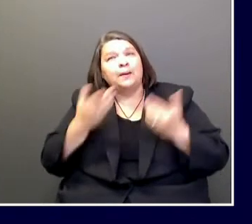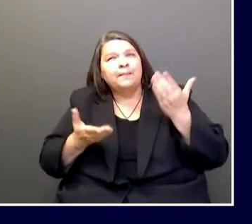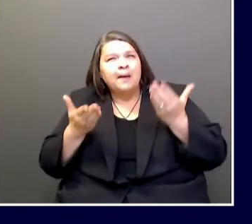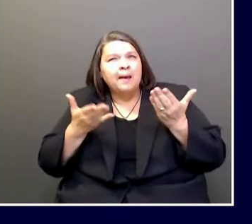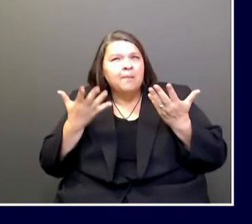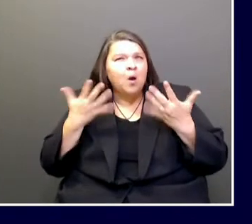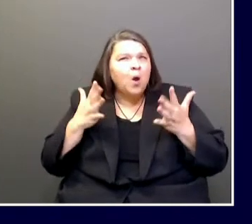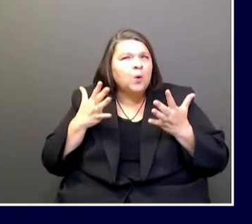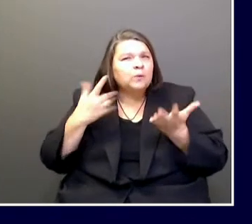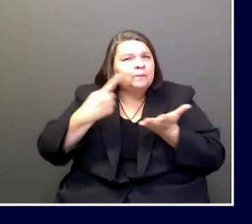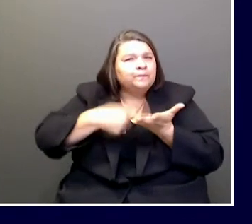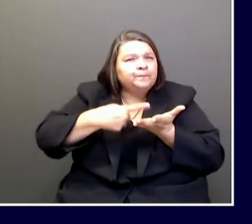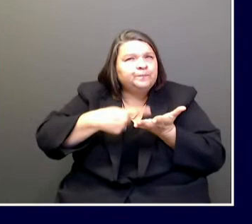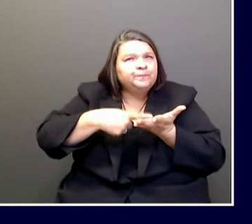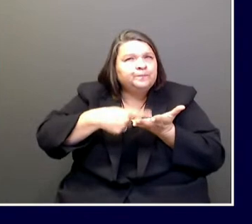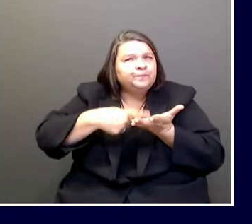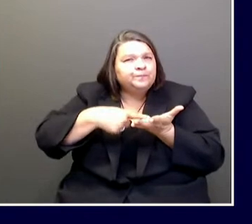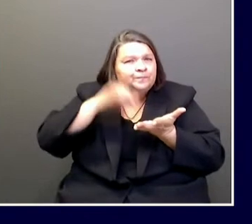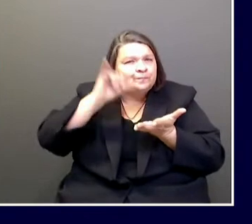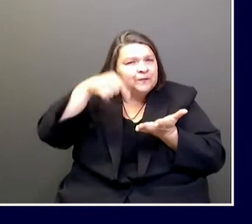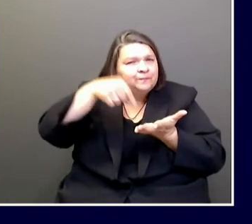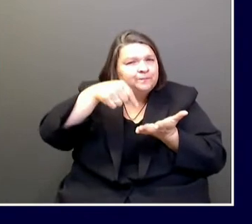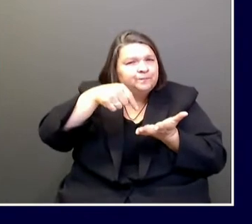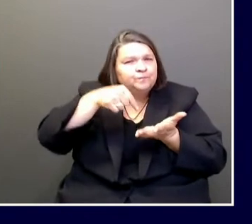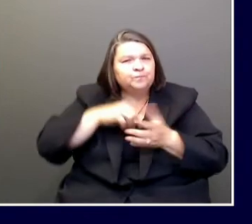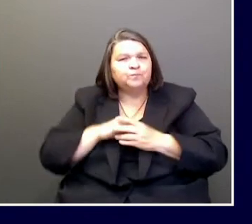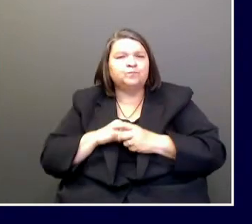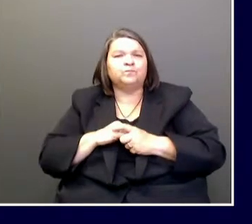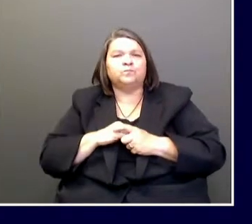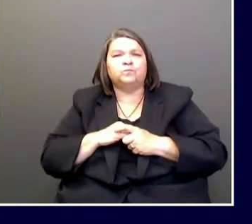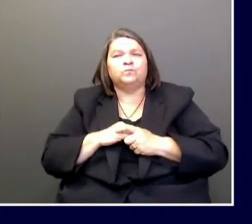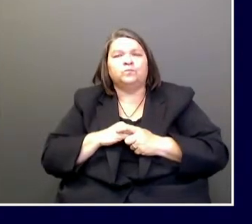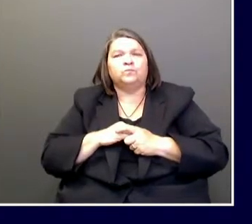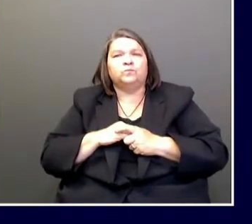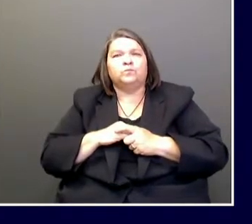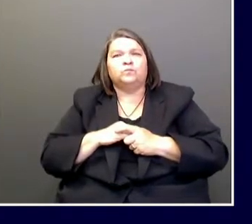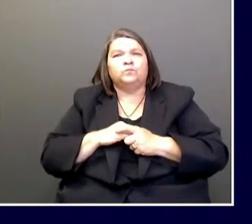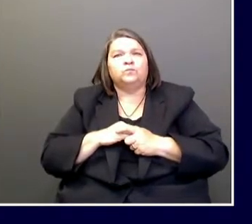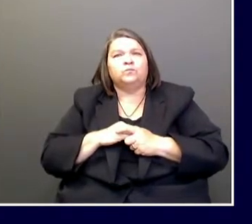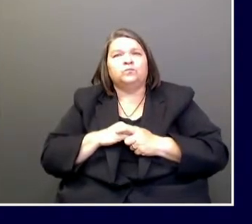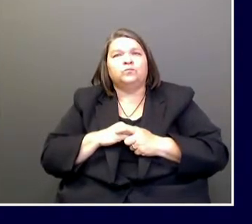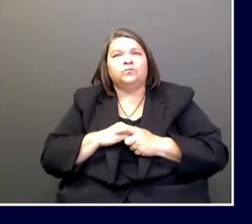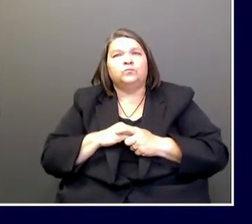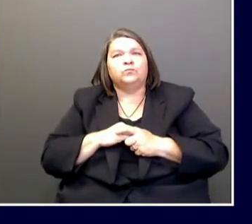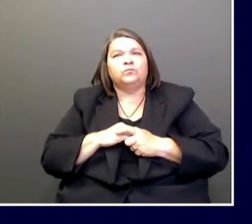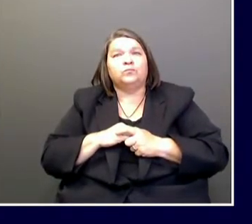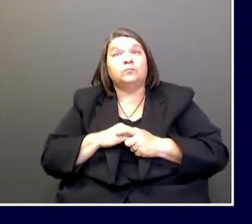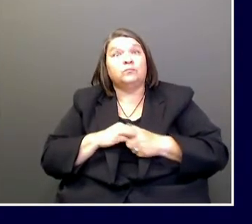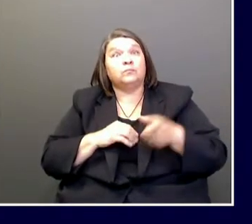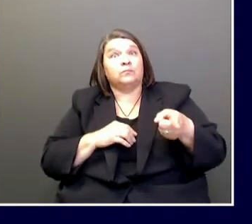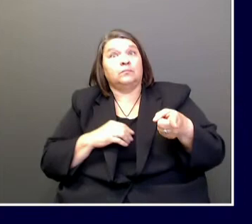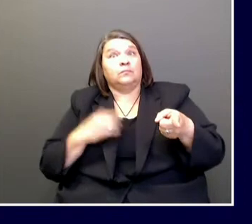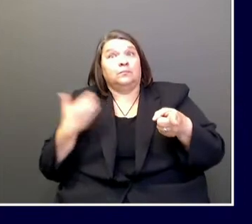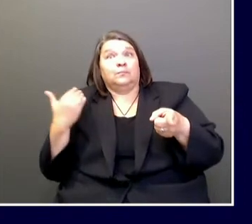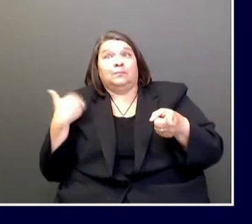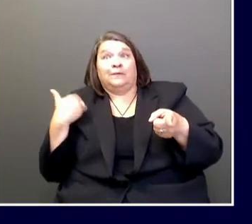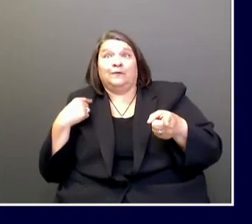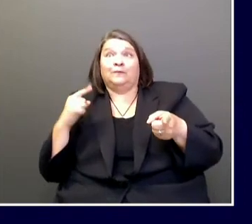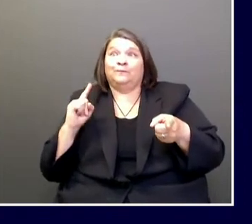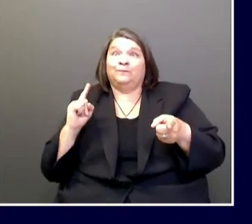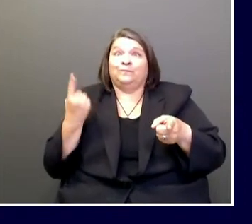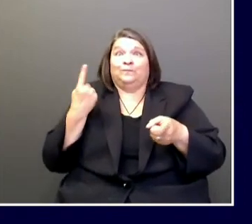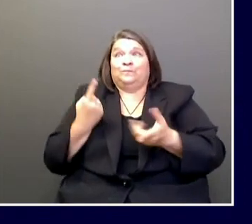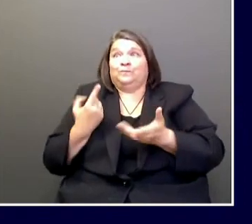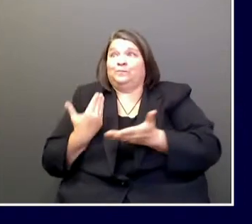Early evidence seemed to suggest that the vaccines were very good at preventing the transmission of the virus, somebody who was fully